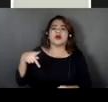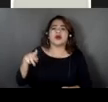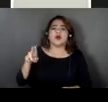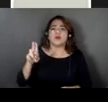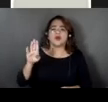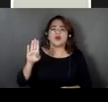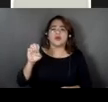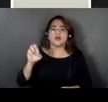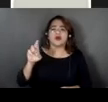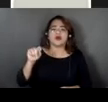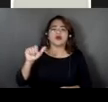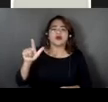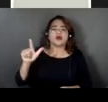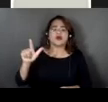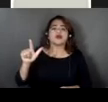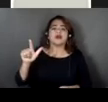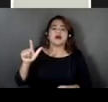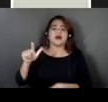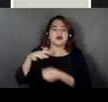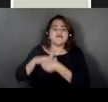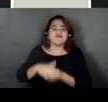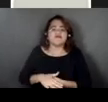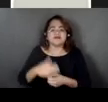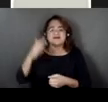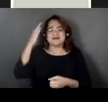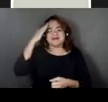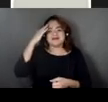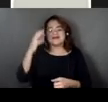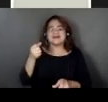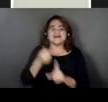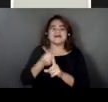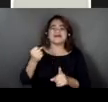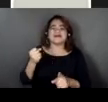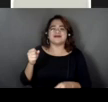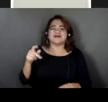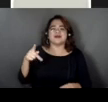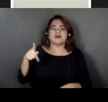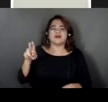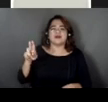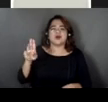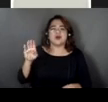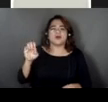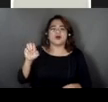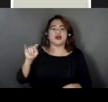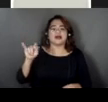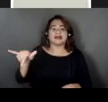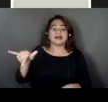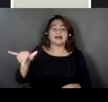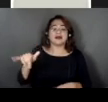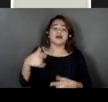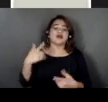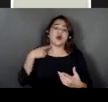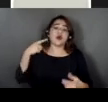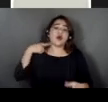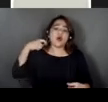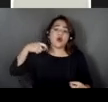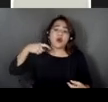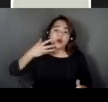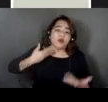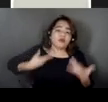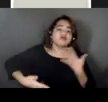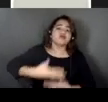it's indicated, as well as sort of the pubertal induction hormone management. So we can do hormone management across the age